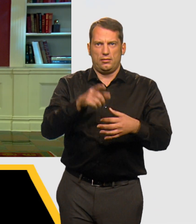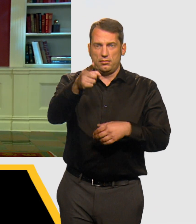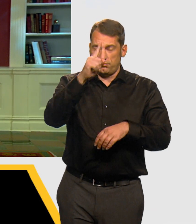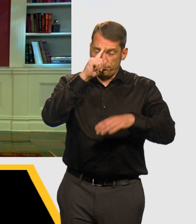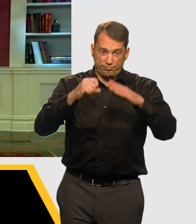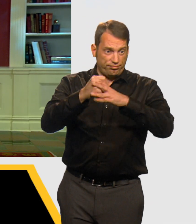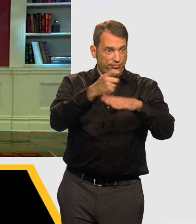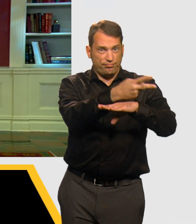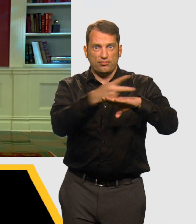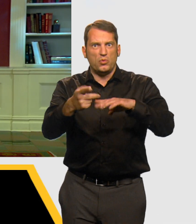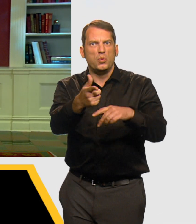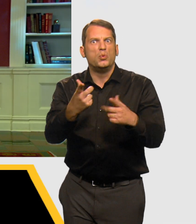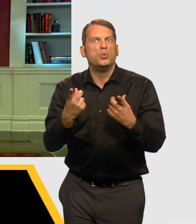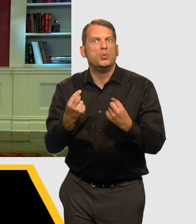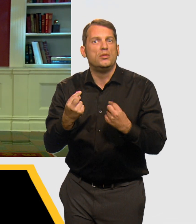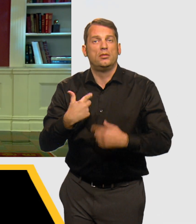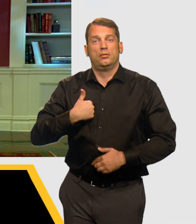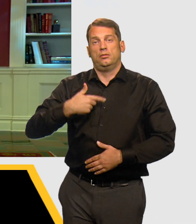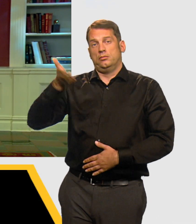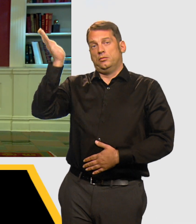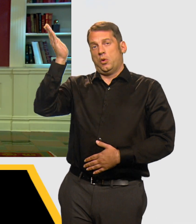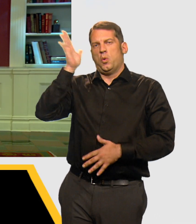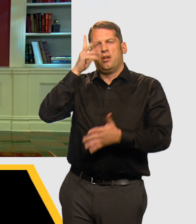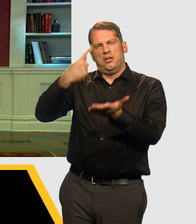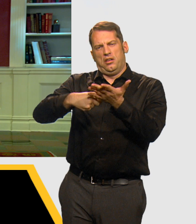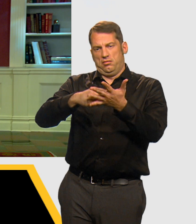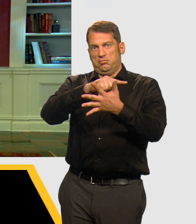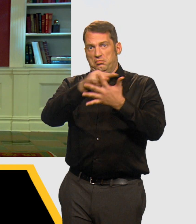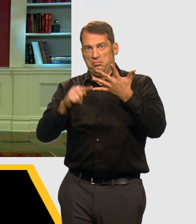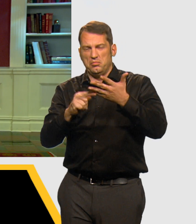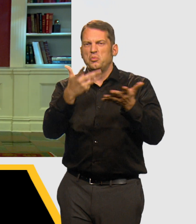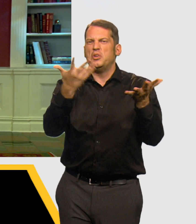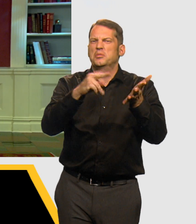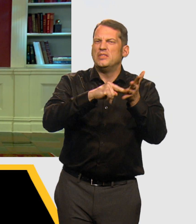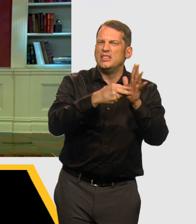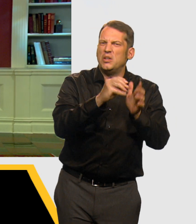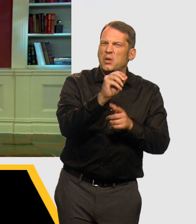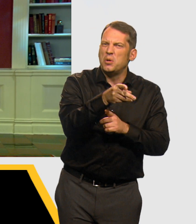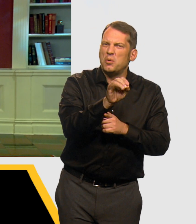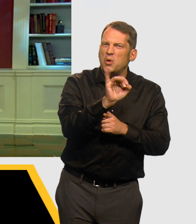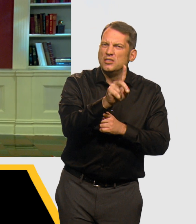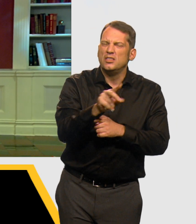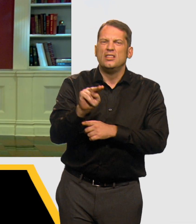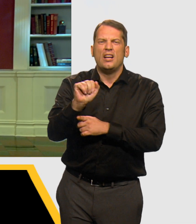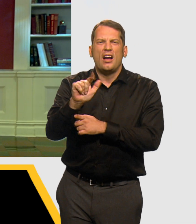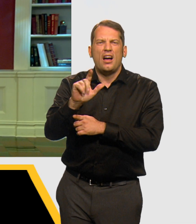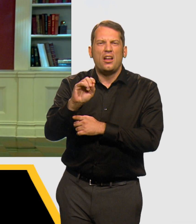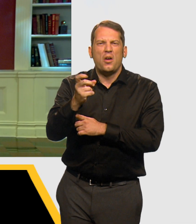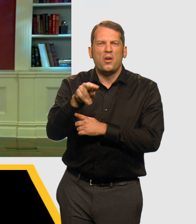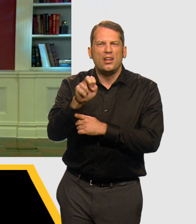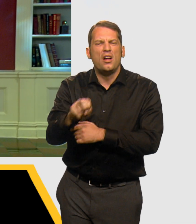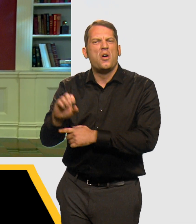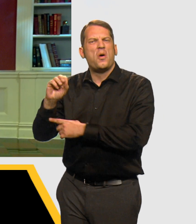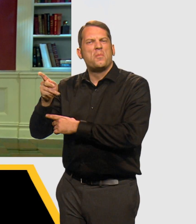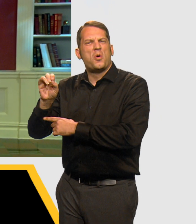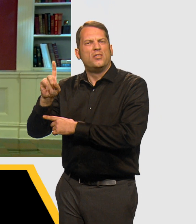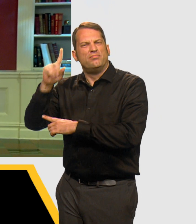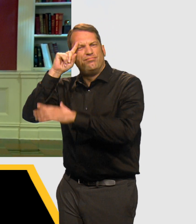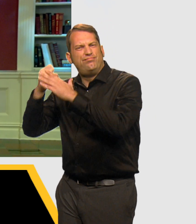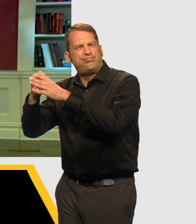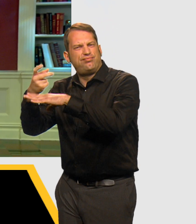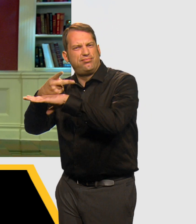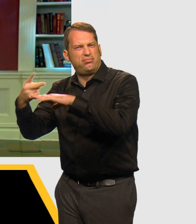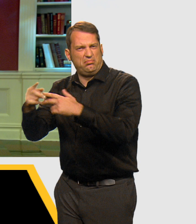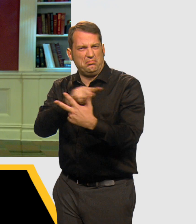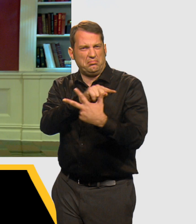and welcome to training on how to respond to an opioid overdose. During this presentation, we will discuss the following: defining